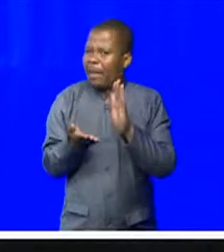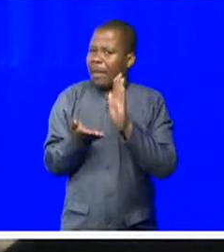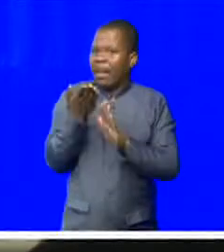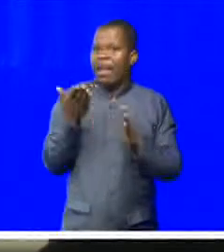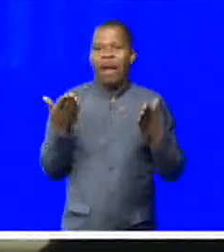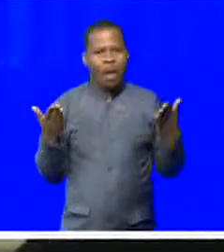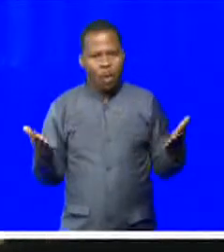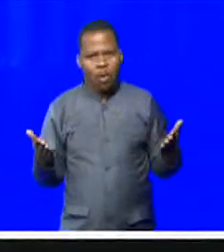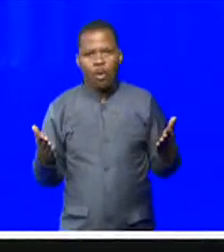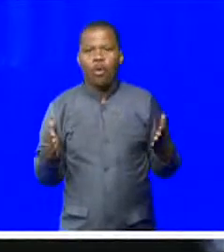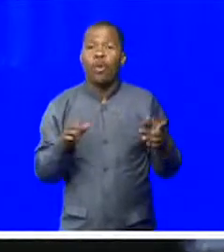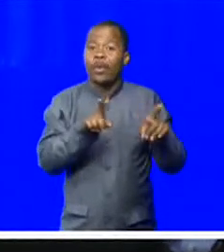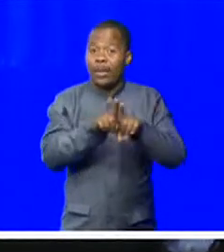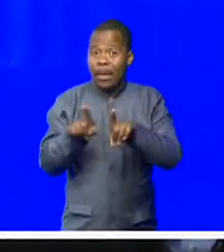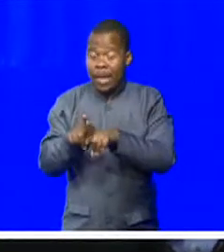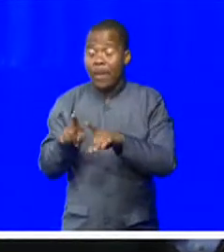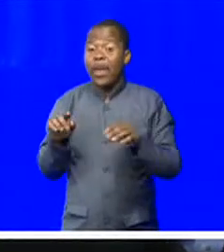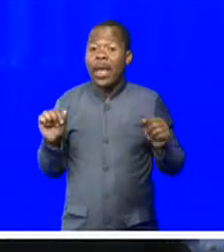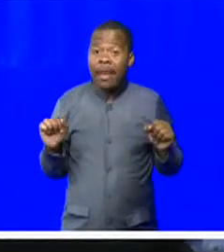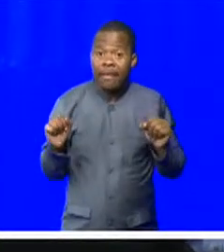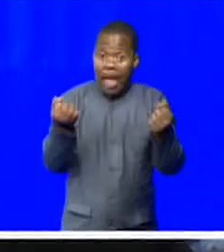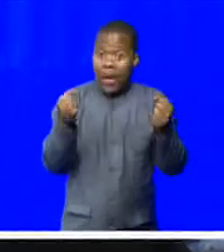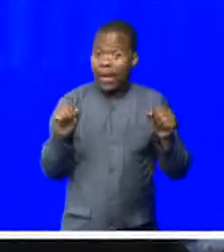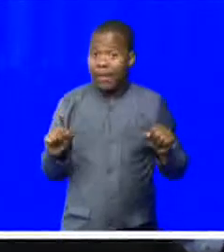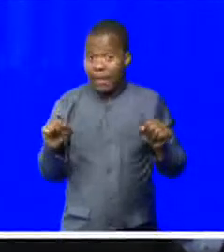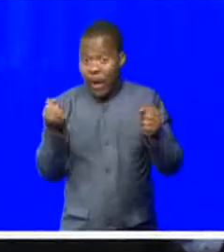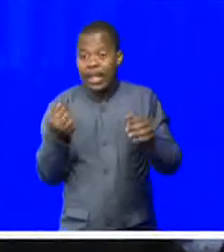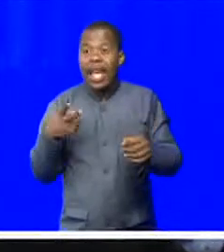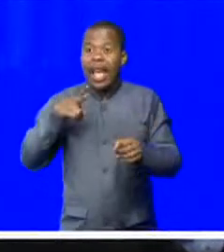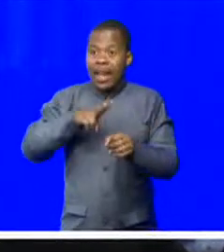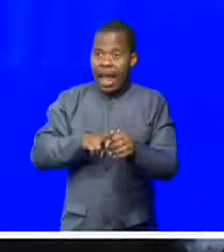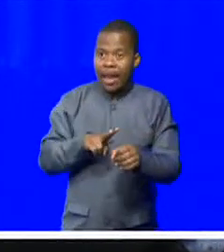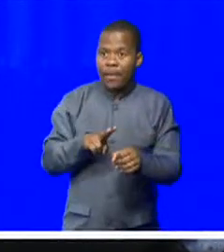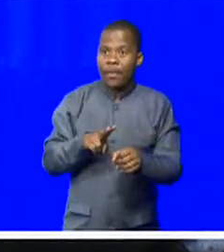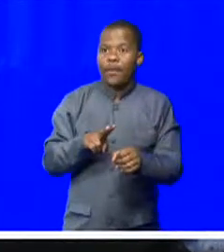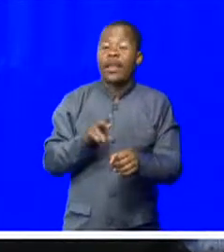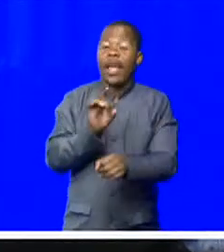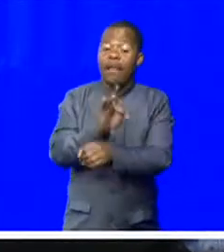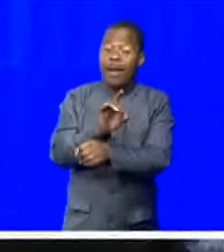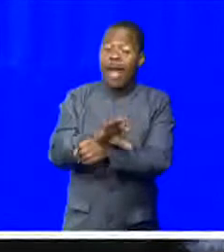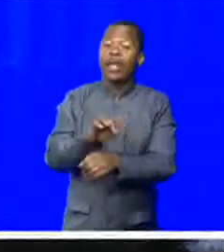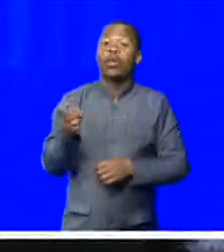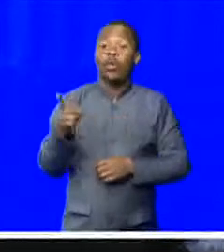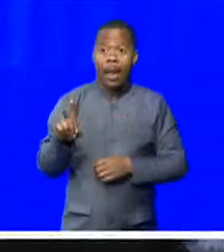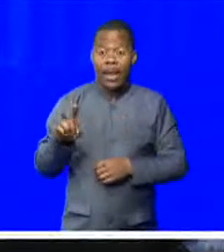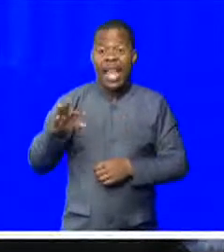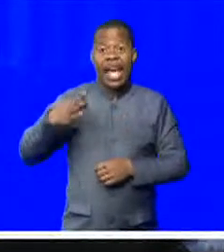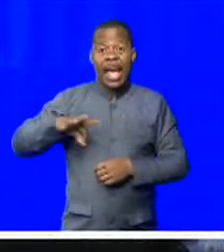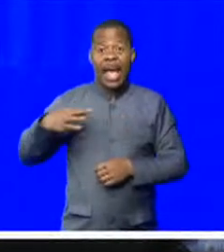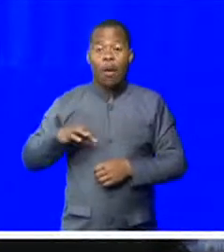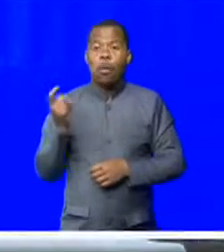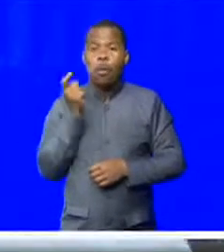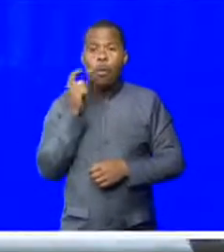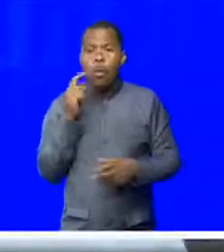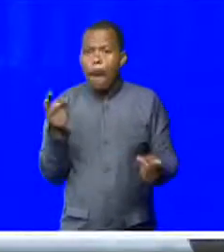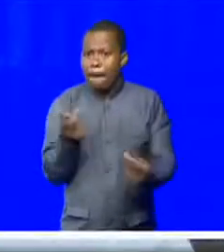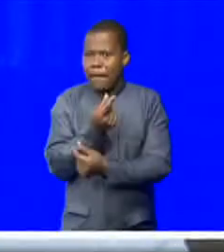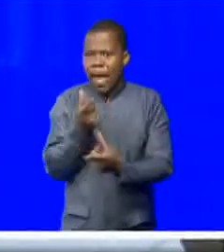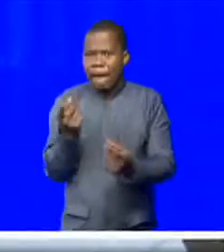kulenye form of violence indzaba ye-teenage pregnancy. I want to say that and repeat that. Teenage pregnancy, that